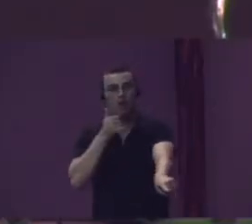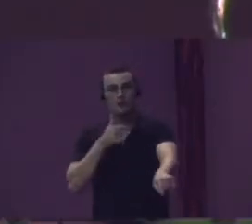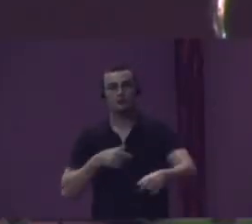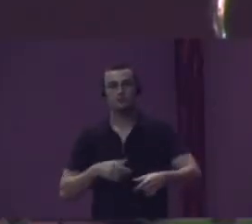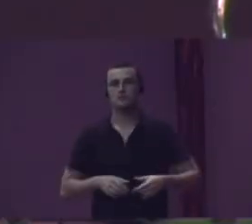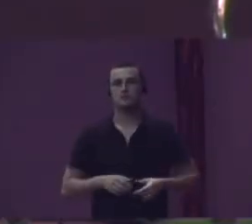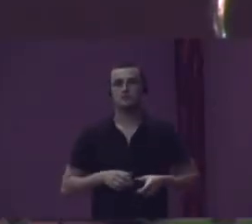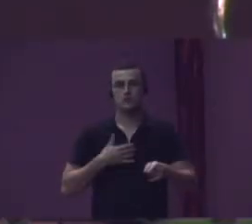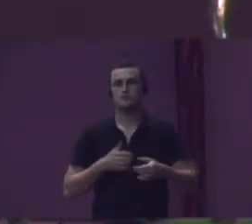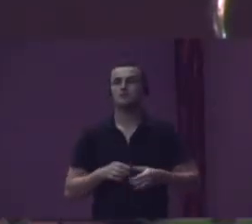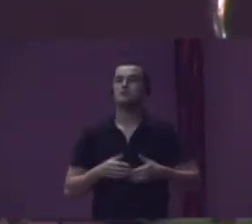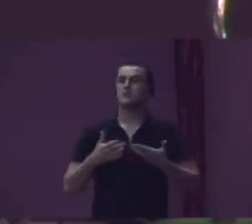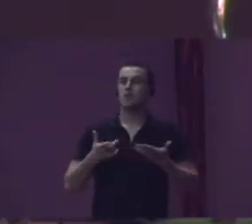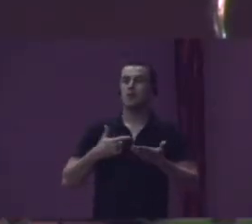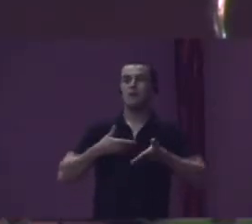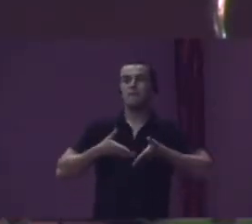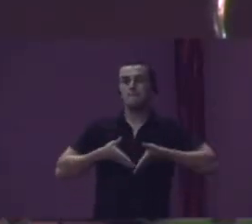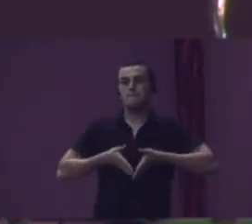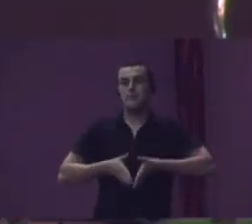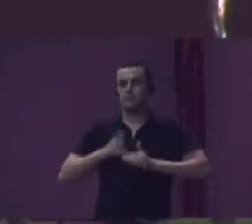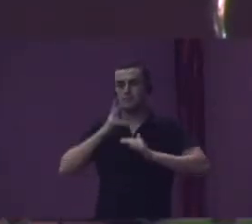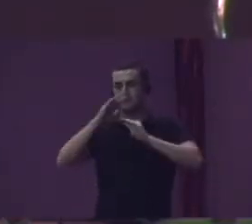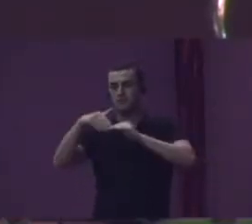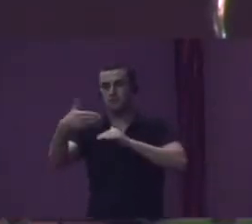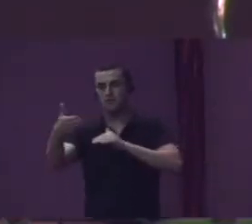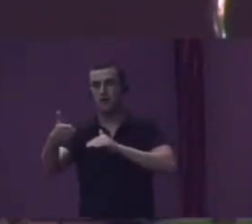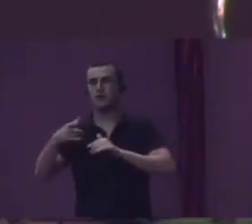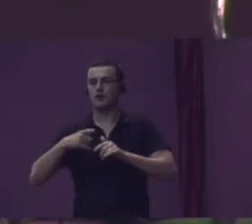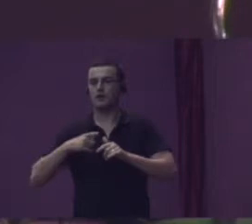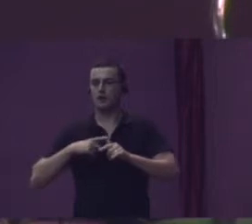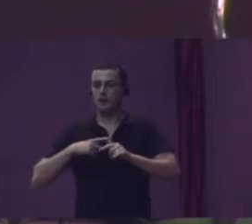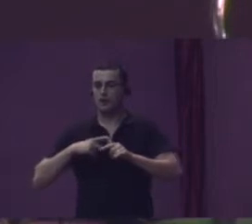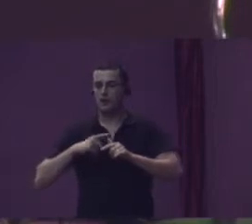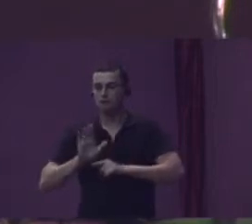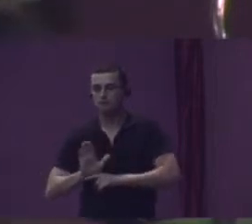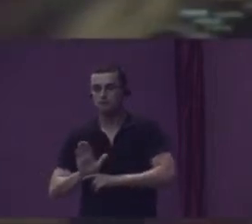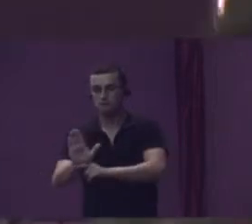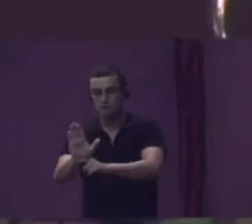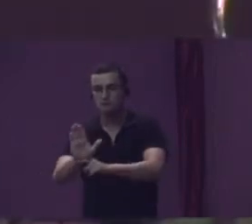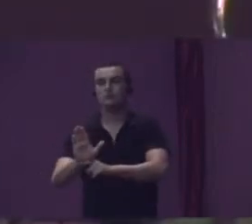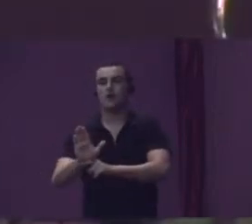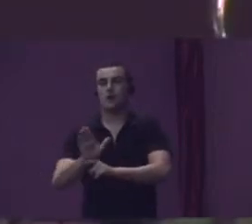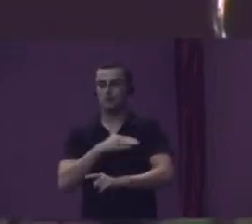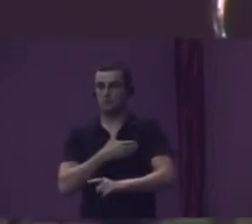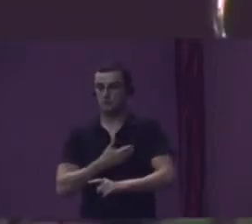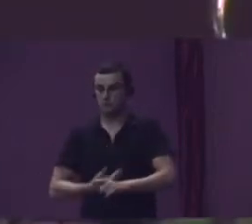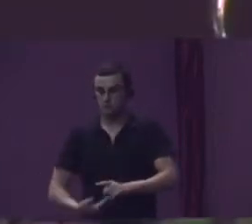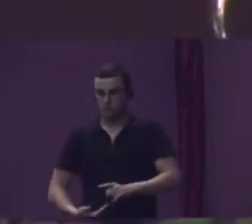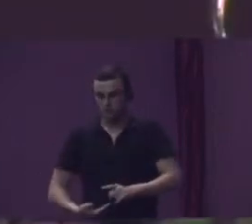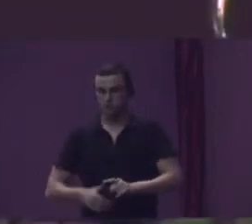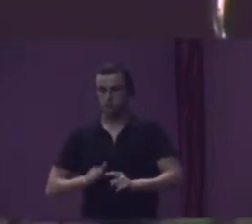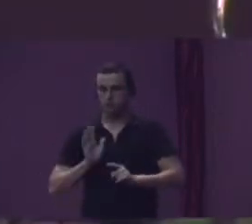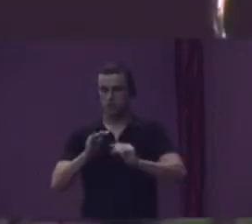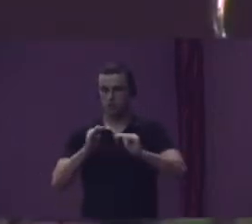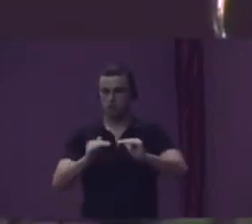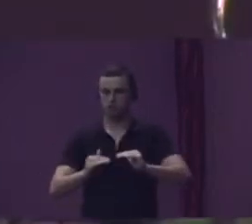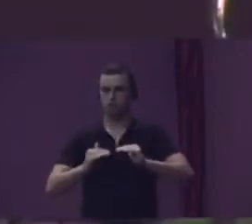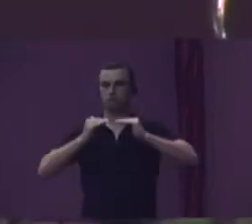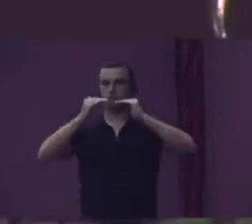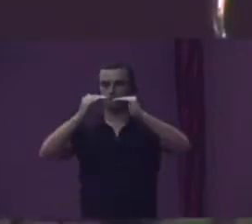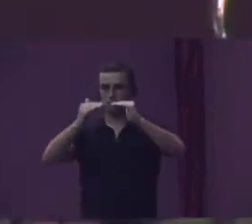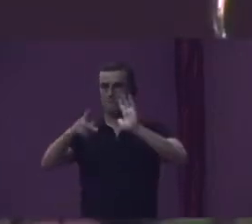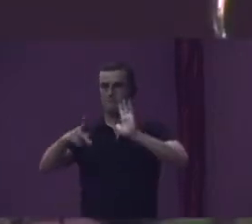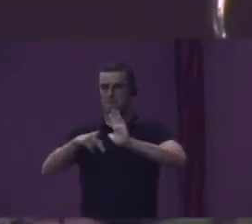services. The government grew, established itself as a colonial welfare system, looking to